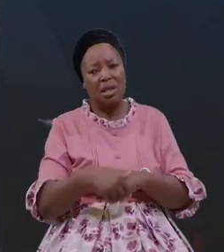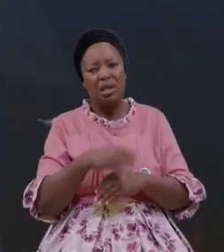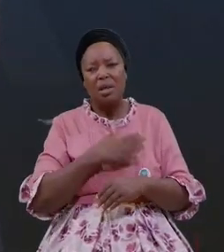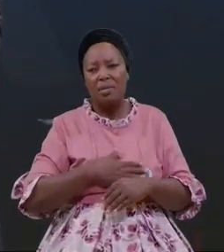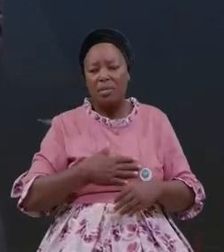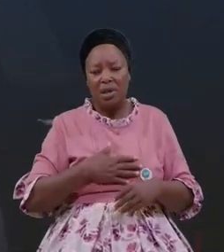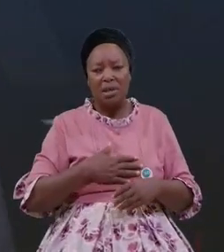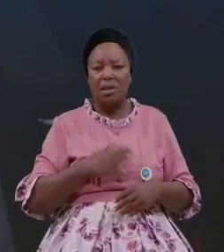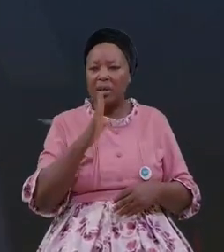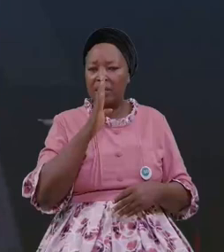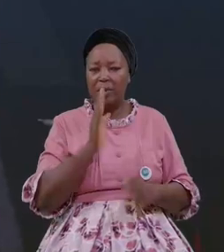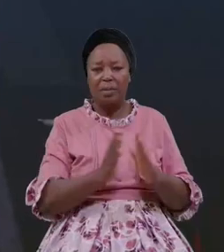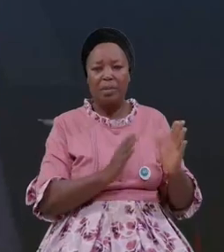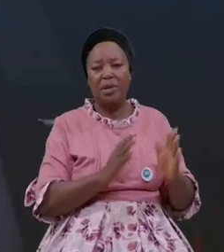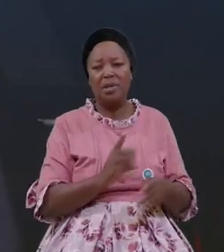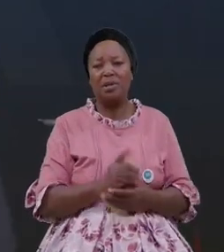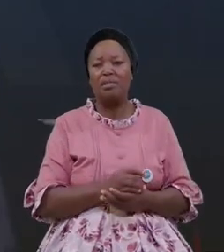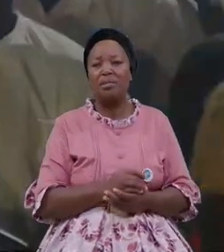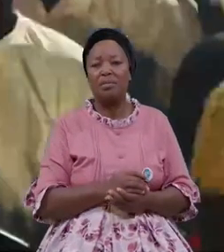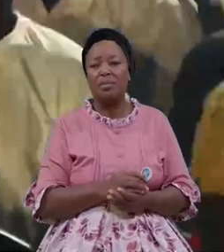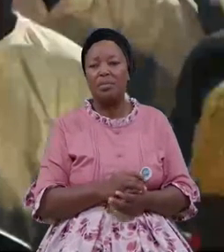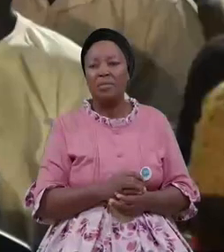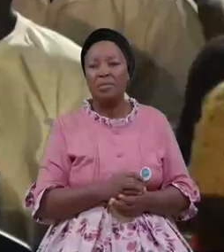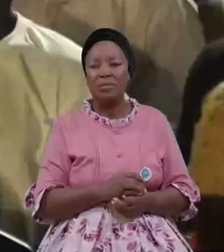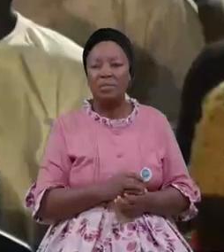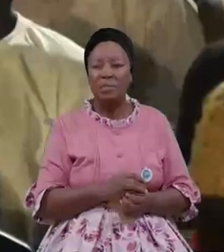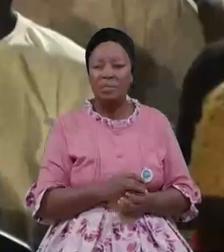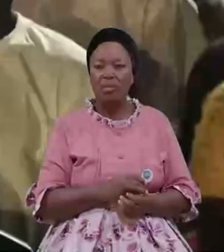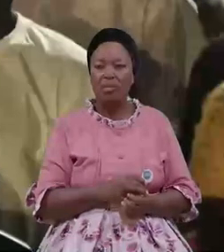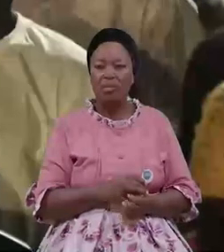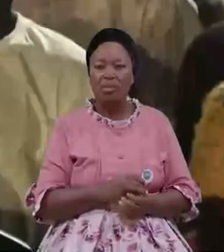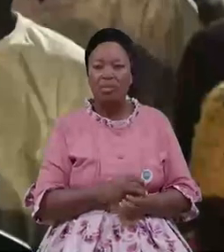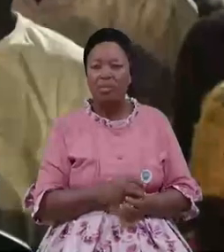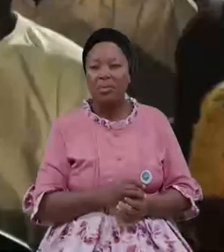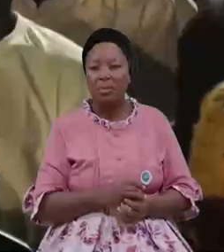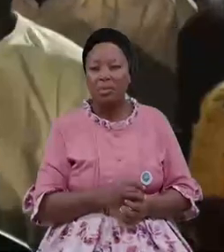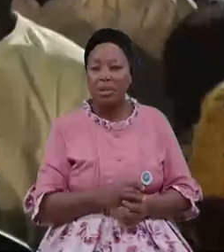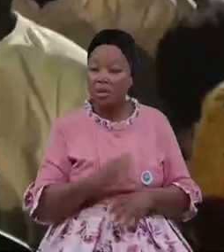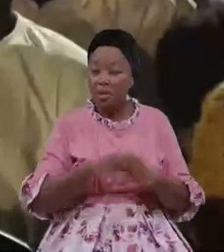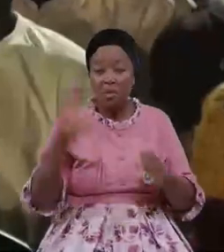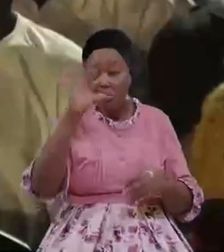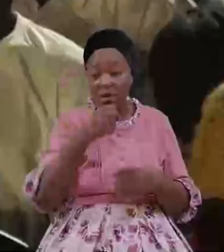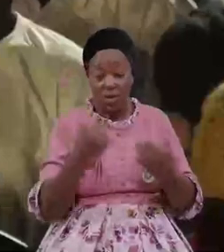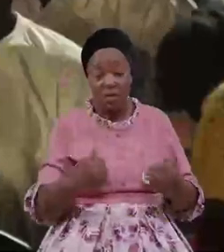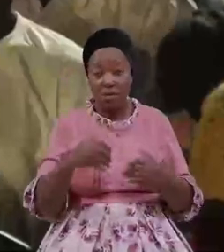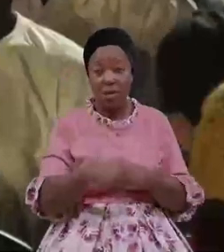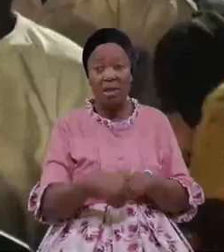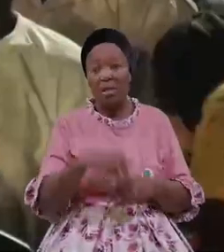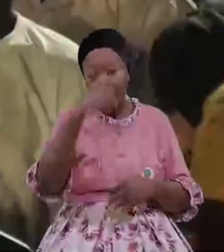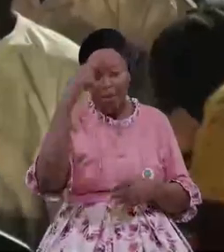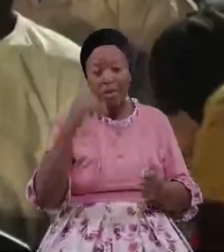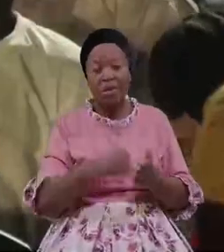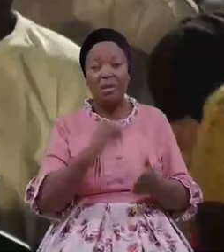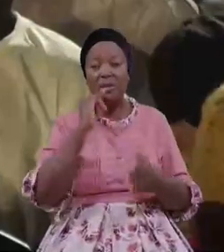rentrer chez vous demain on ne sera plus là le programme n'aura plus lieu donc euh